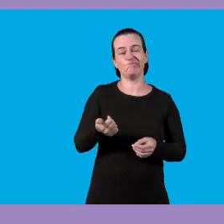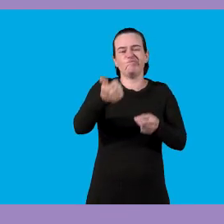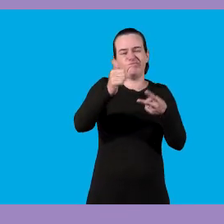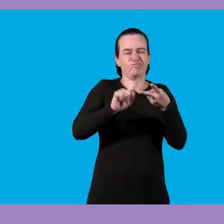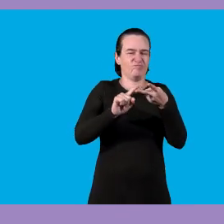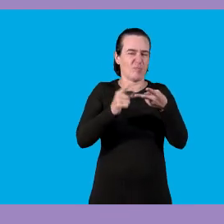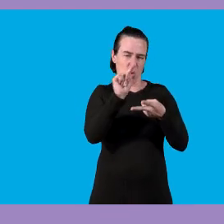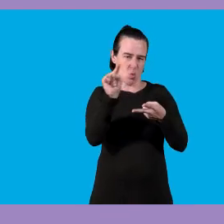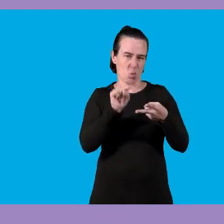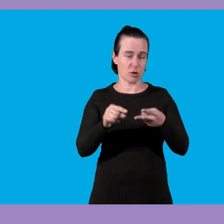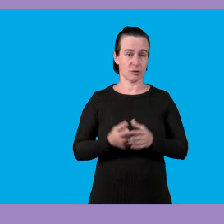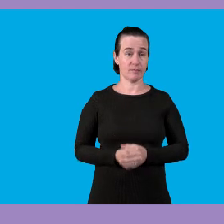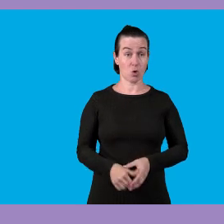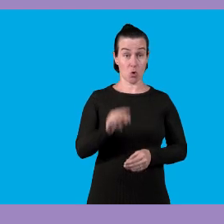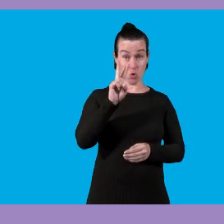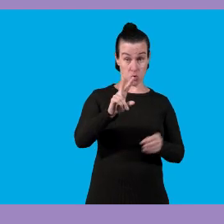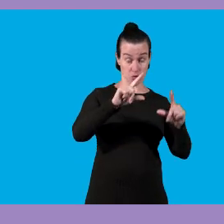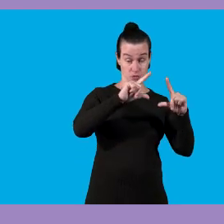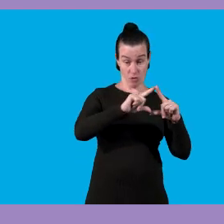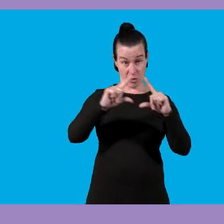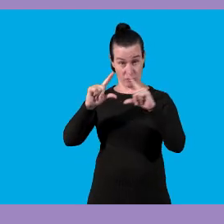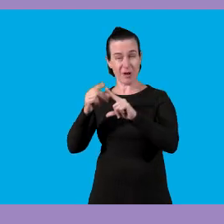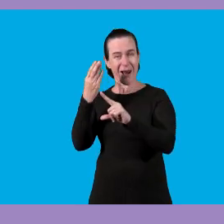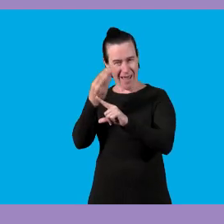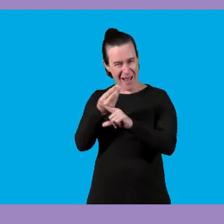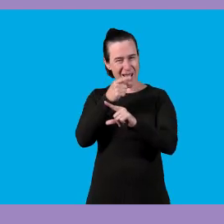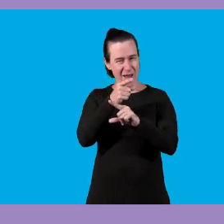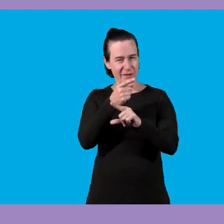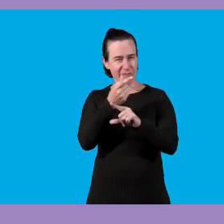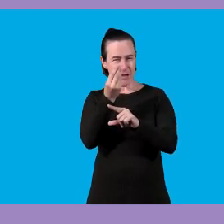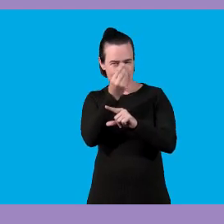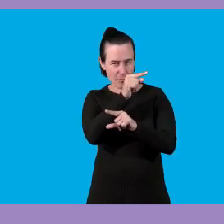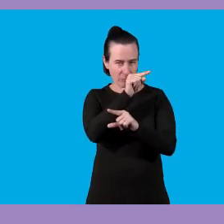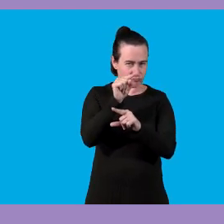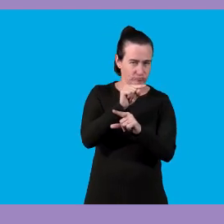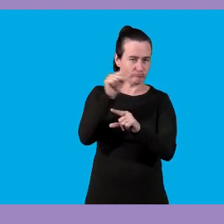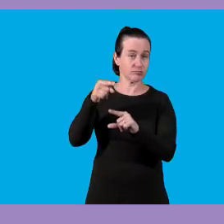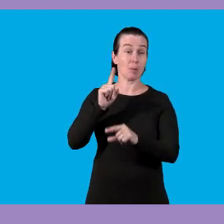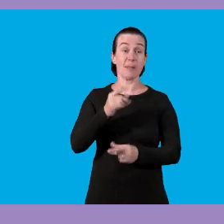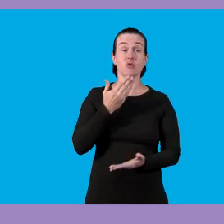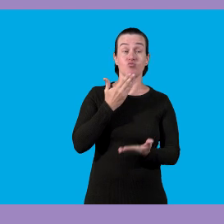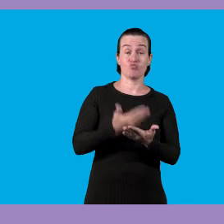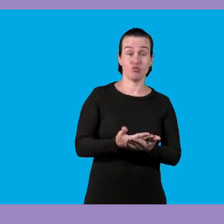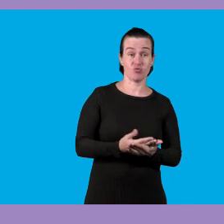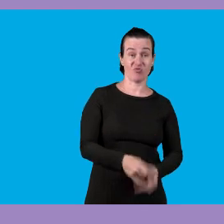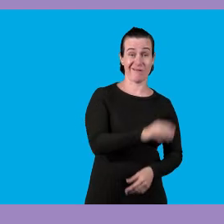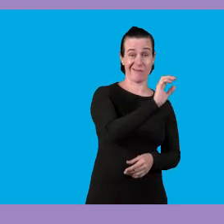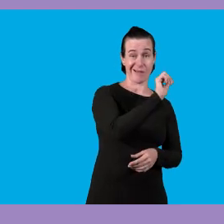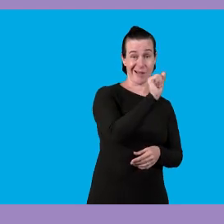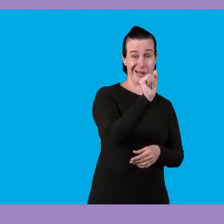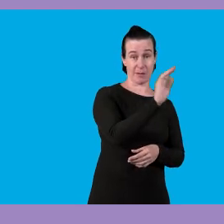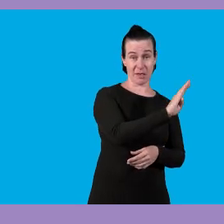question. Two triangles have been marked. Prove that triangle ABC is similar to